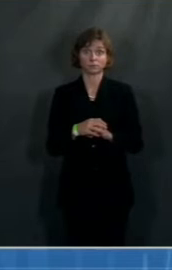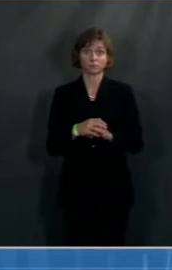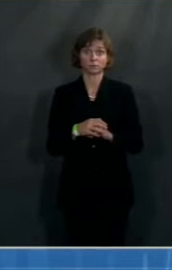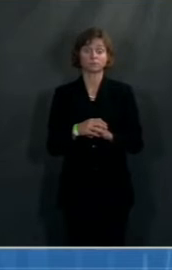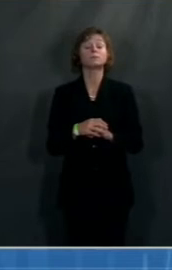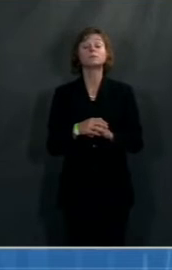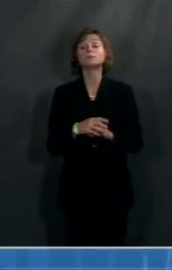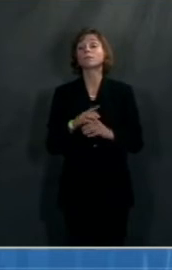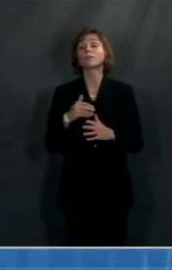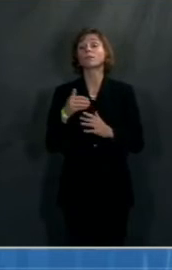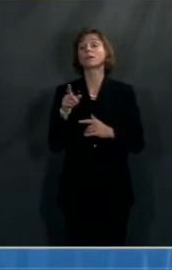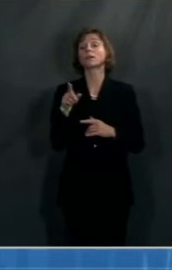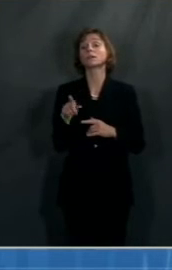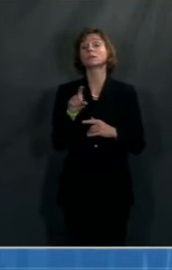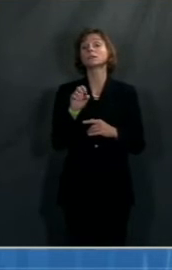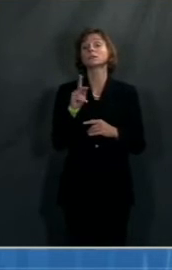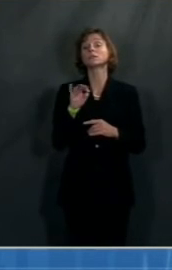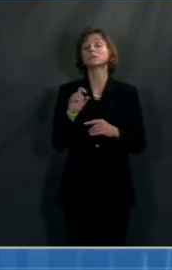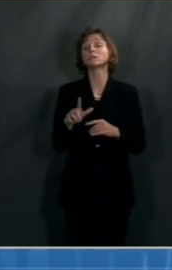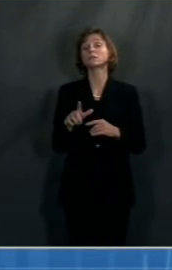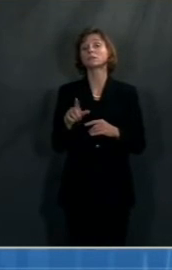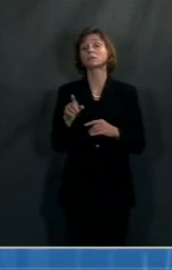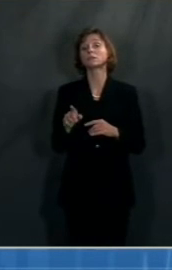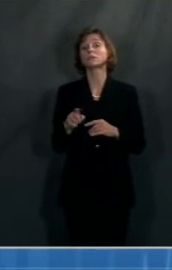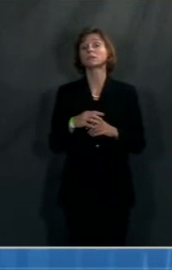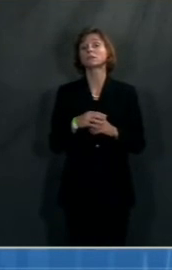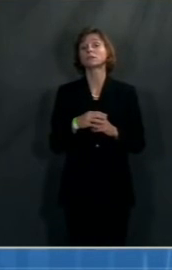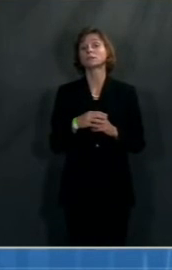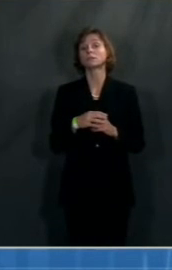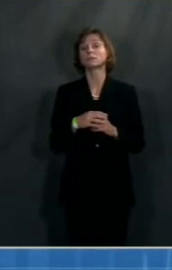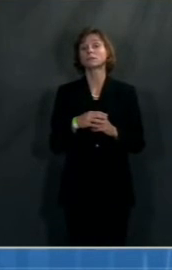Next, we'll go to Zeke Miller with AP.